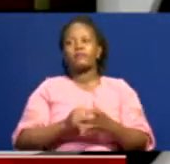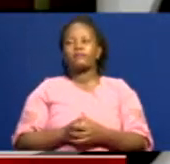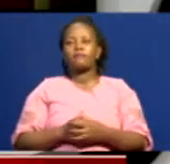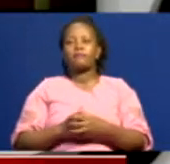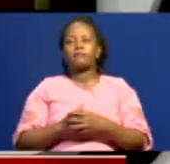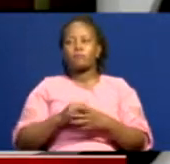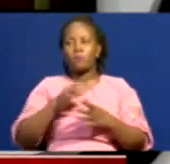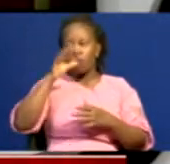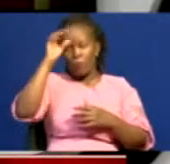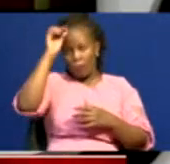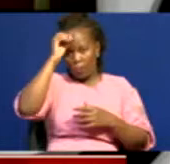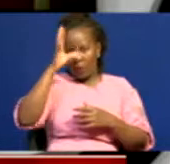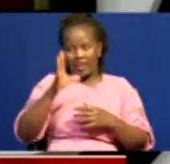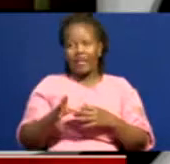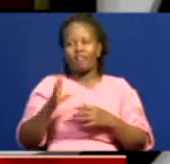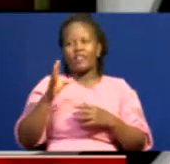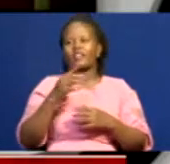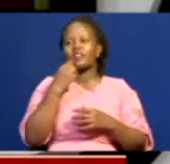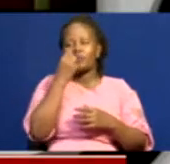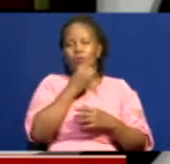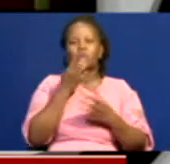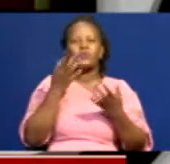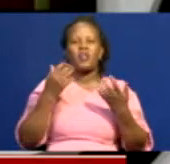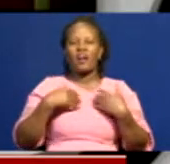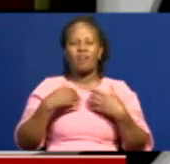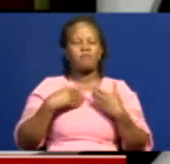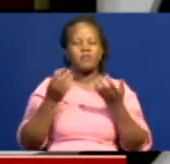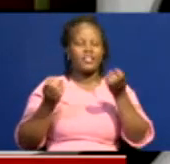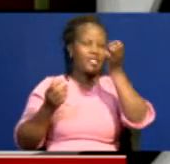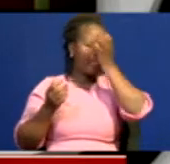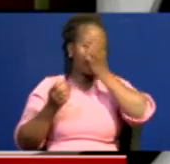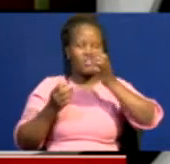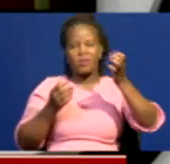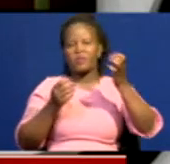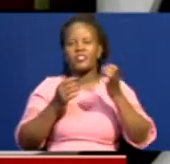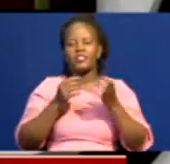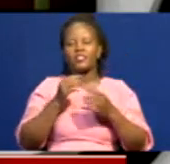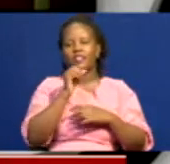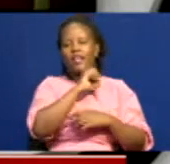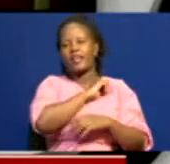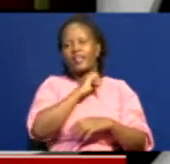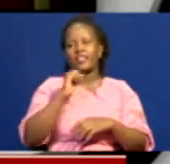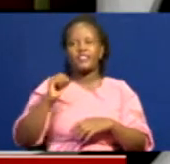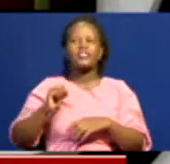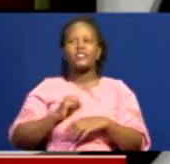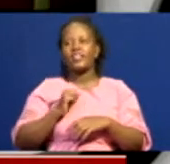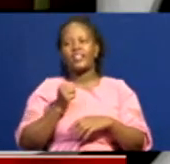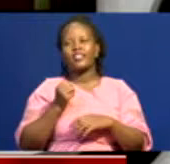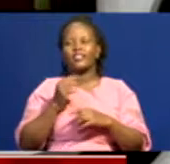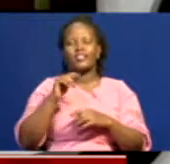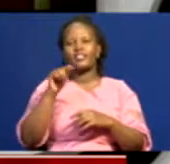Governor Lelenku there holding the Senate in contempt, according to Kiambu Senator. But